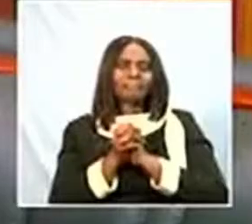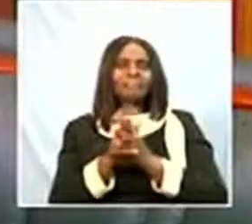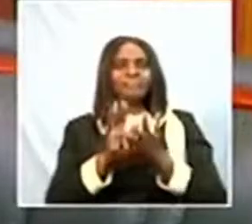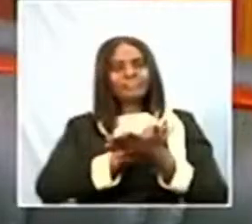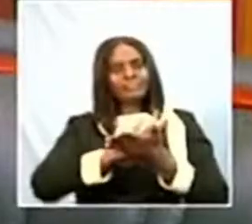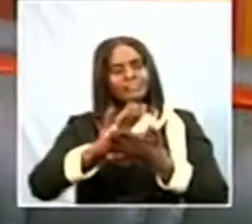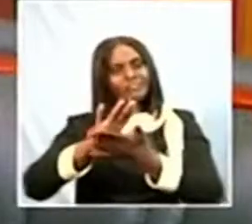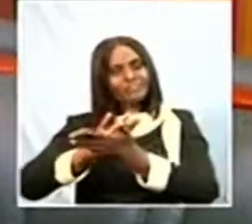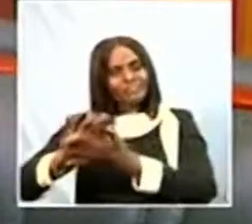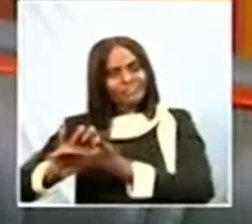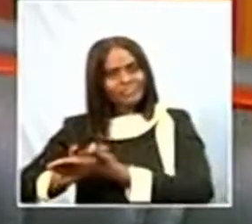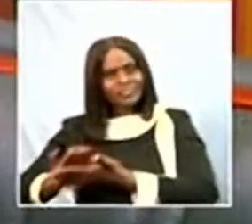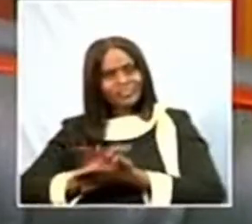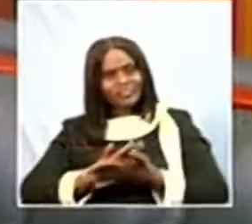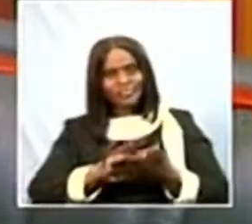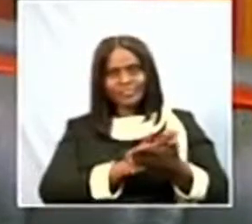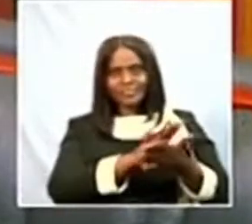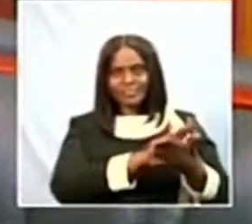cleaning